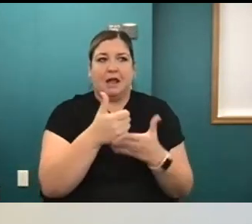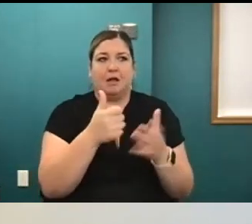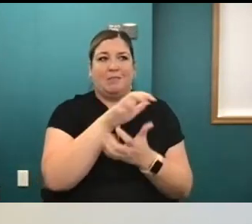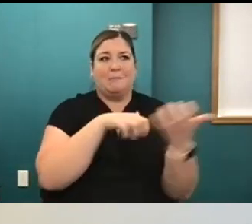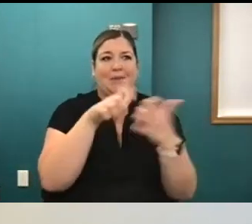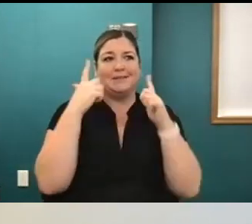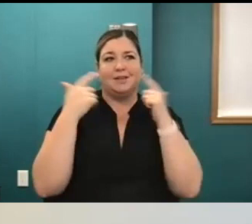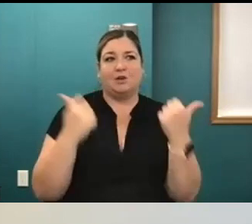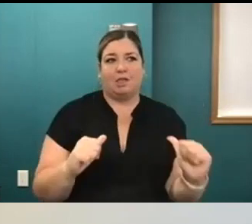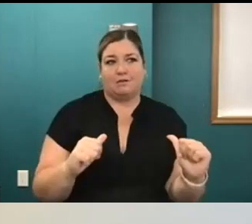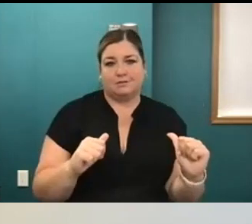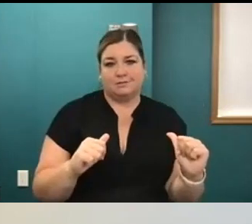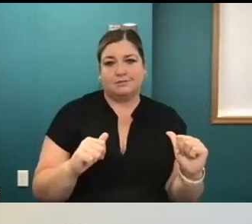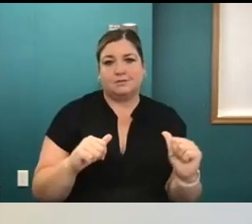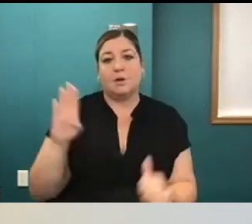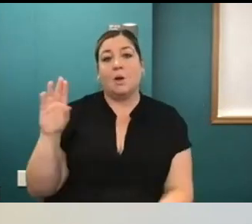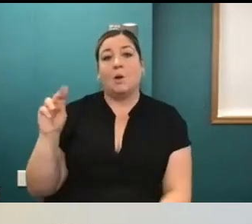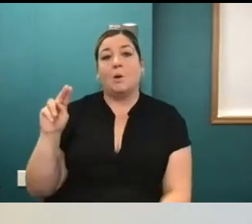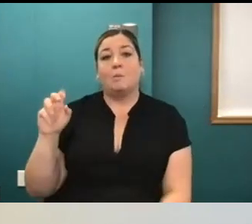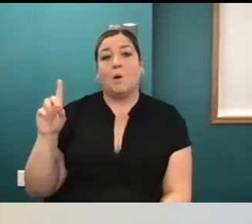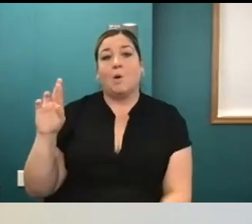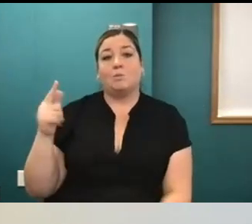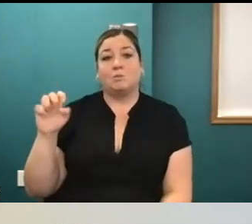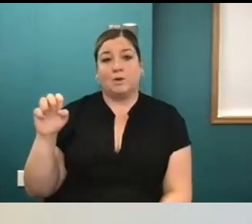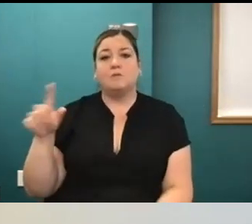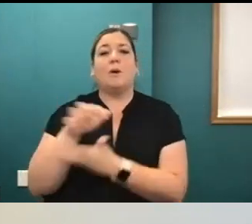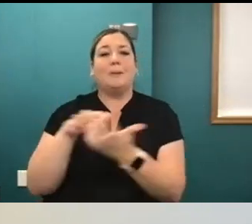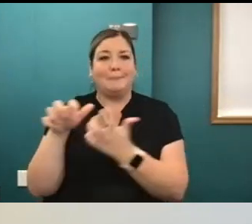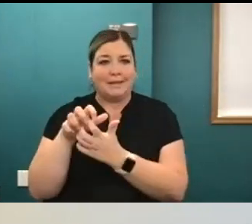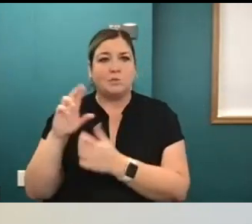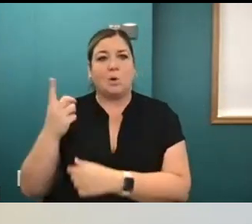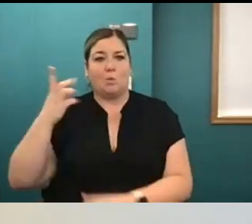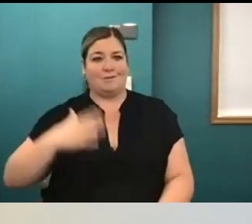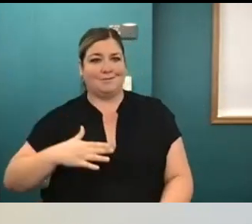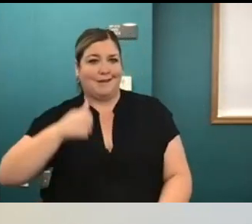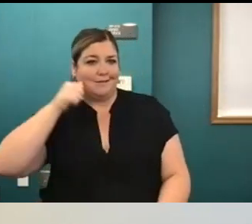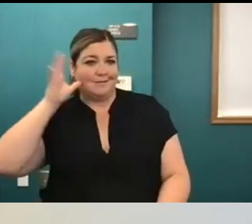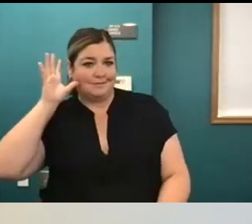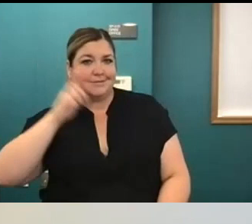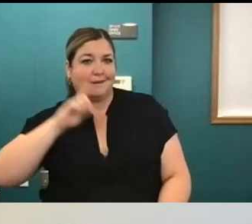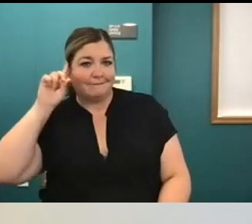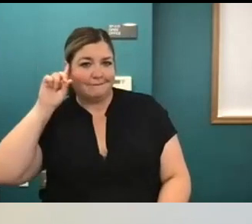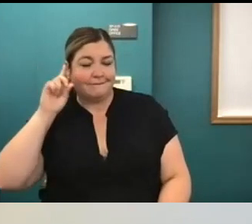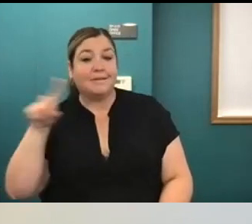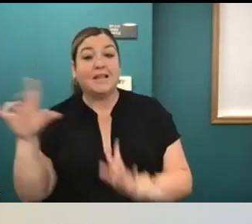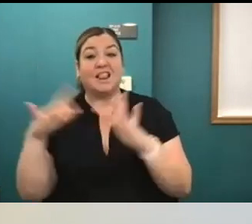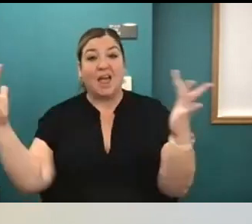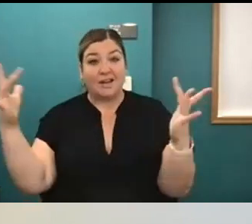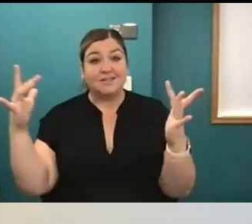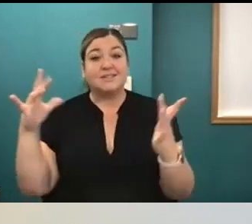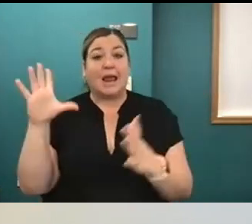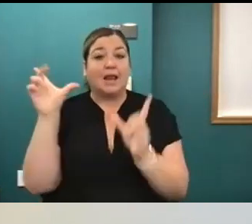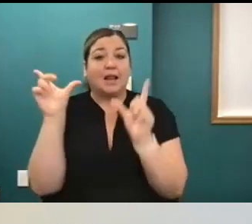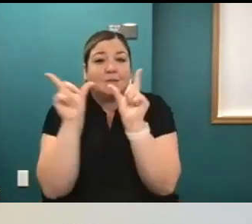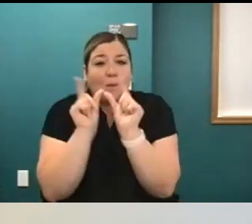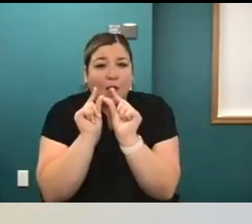Bone Bridge, that is going to be an indication for mixed hearing loss as well as single-sided deafness. It is the lightest and lowest profile